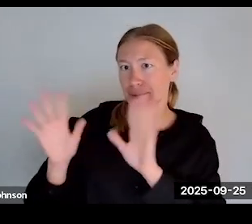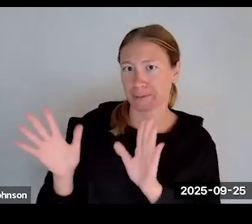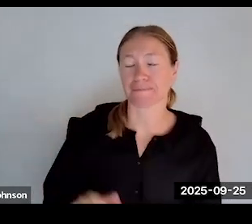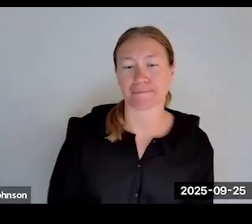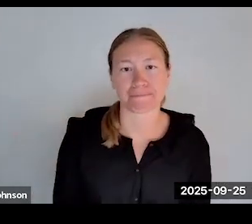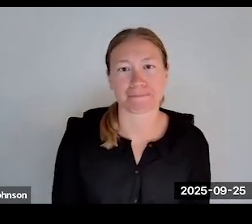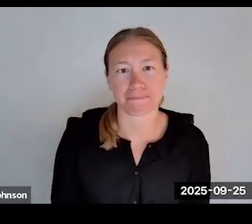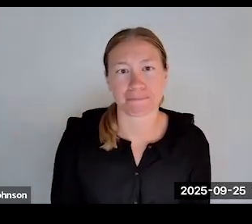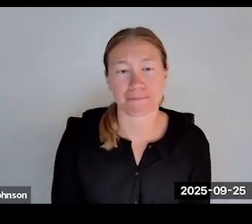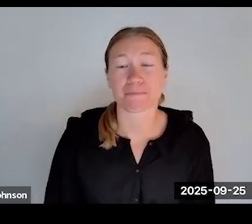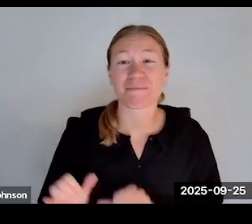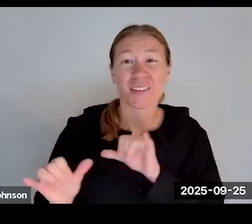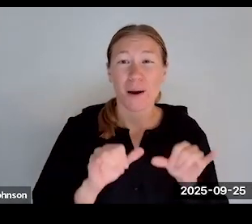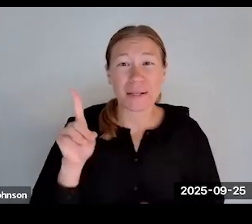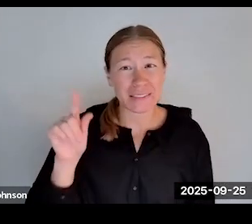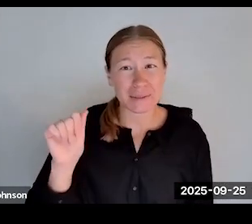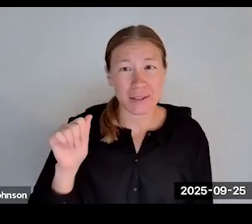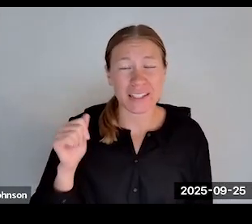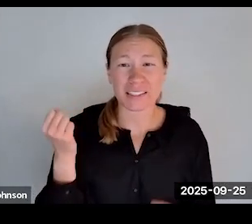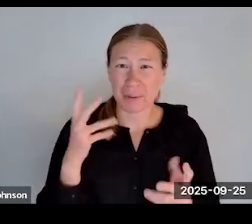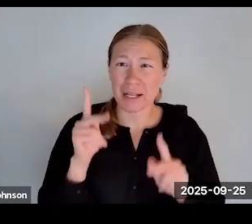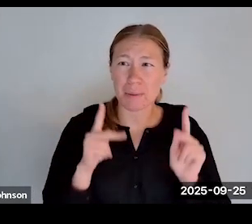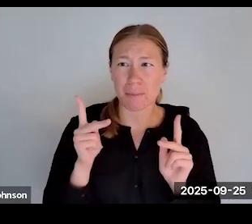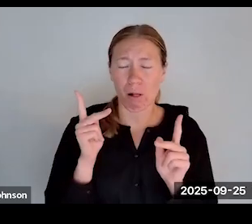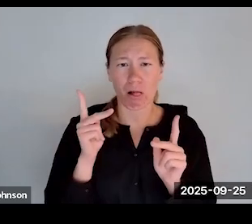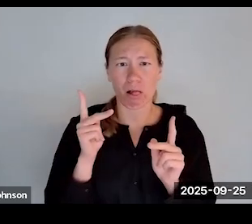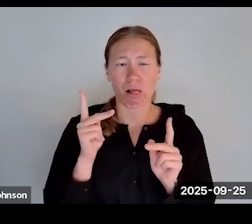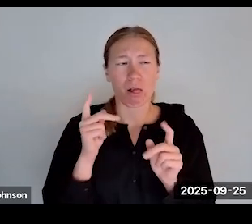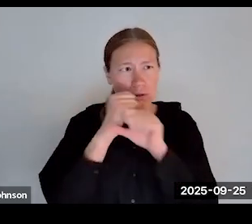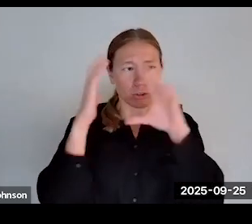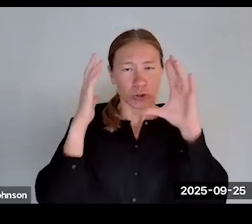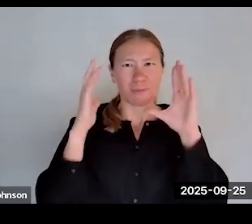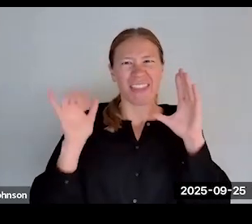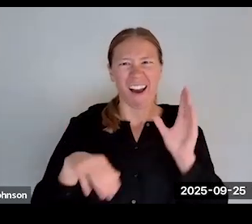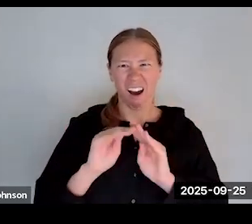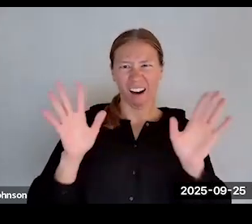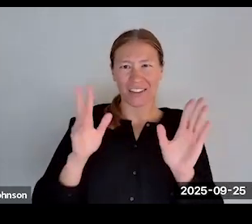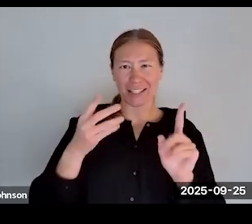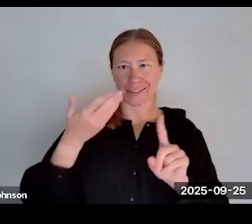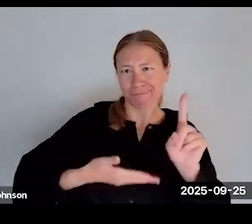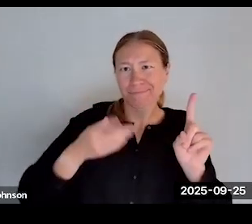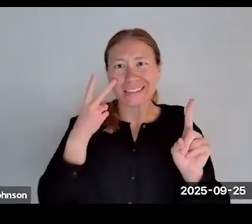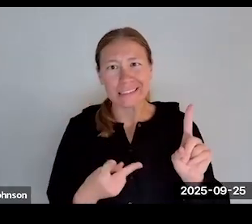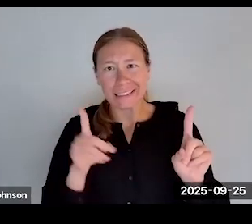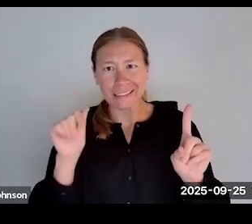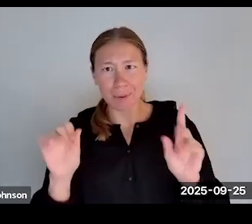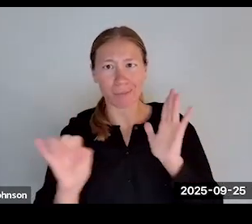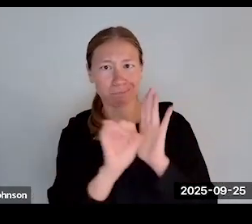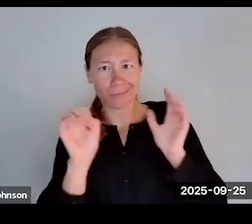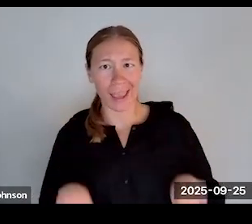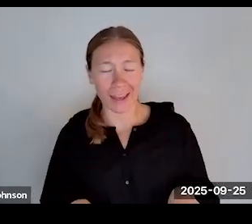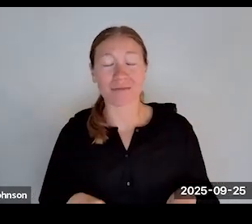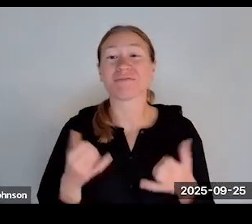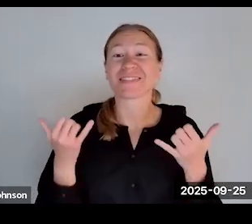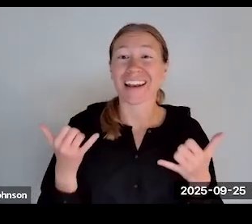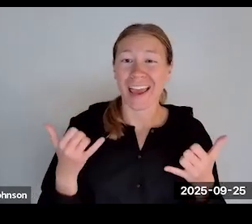When we think about common disabilities, many people picture what's outwardly apparent, as I mentioned earlier. But many of the conditions we're going to